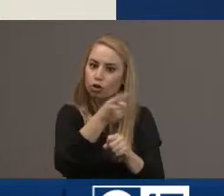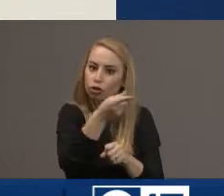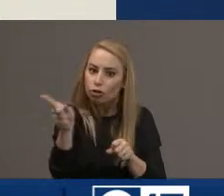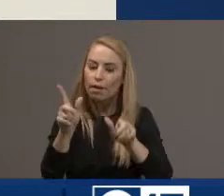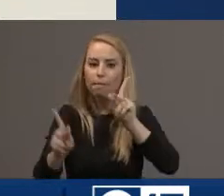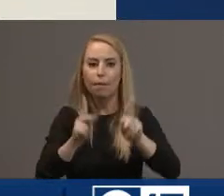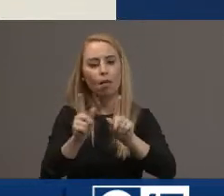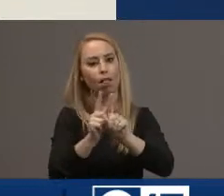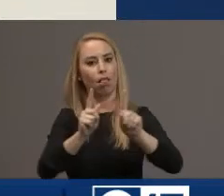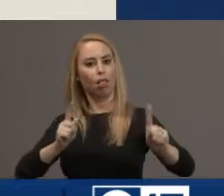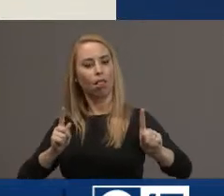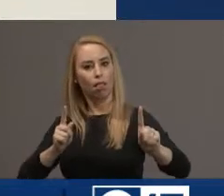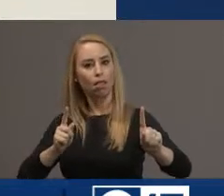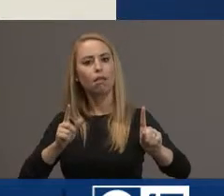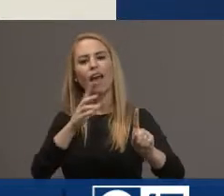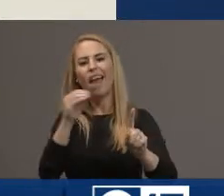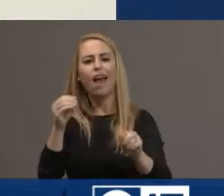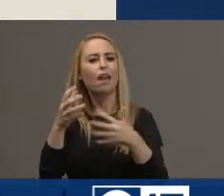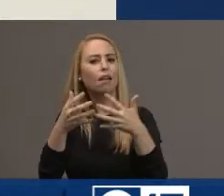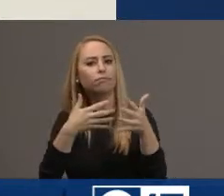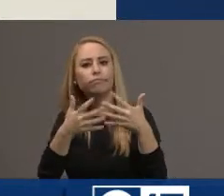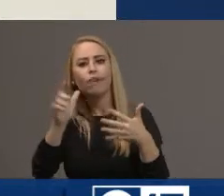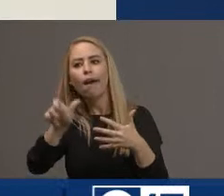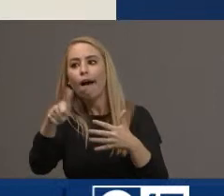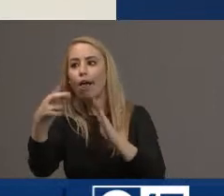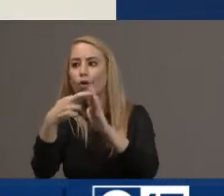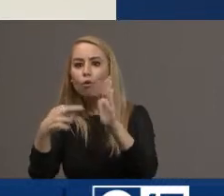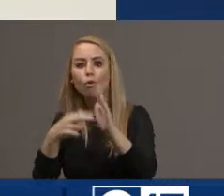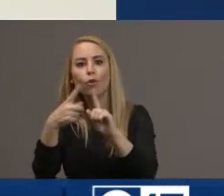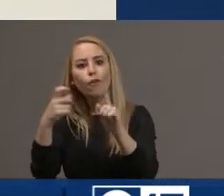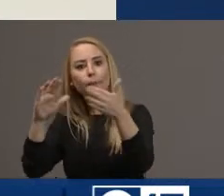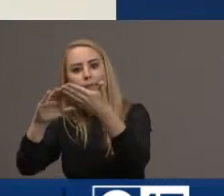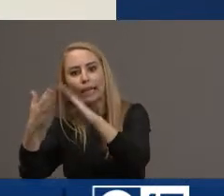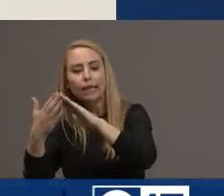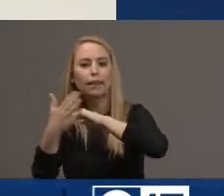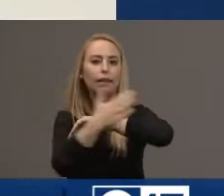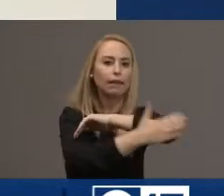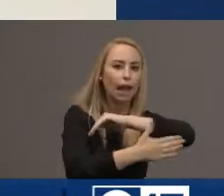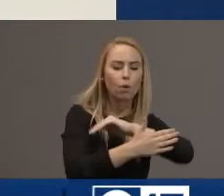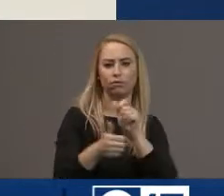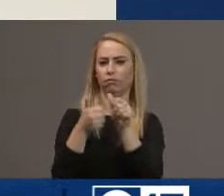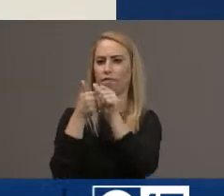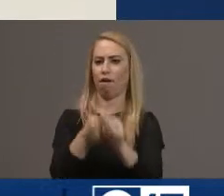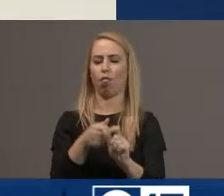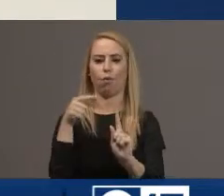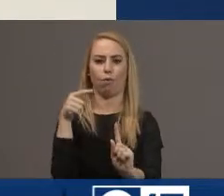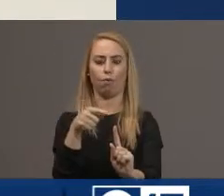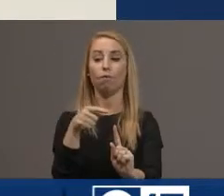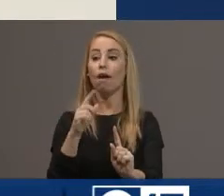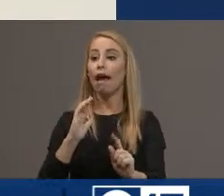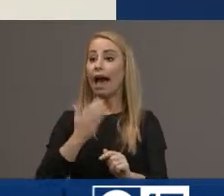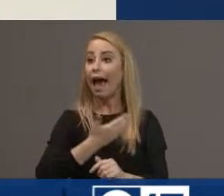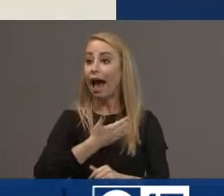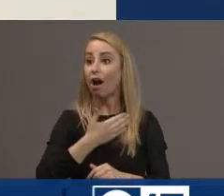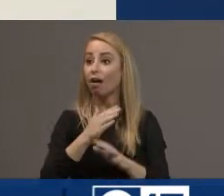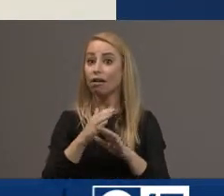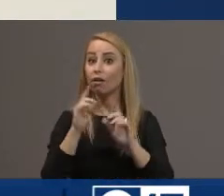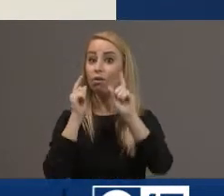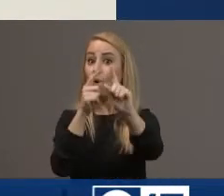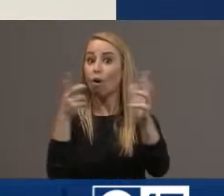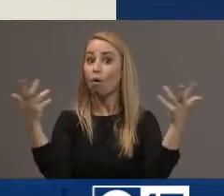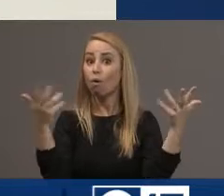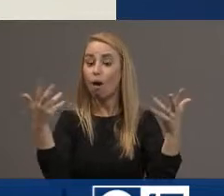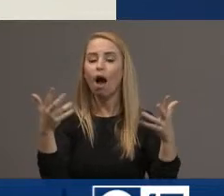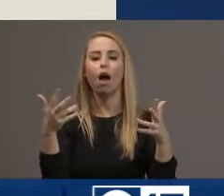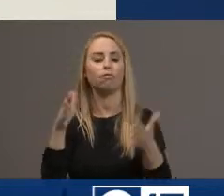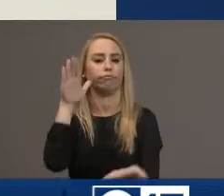other guidelines that your local municipality has put forward for businesses. The important thing here is to slow the spread. Like I said,